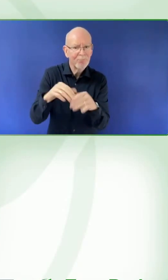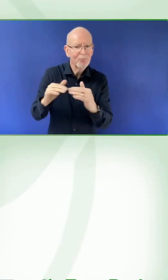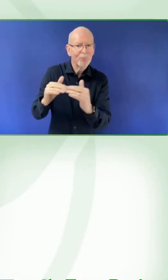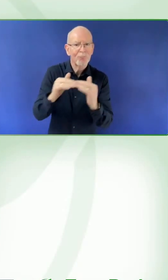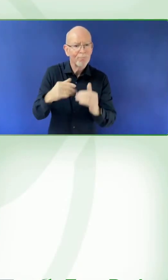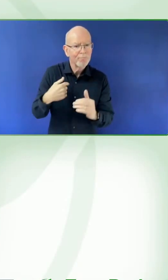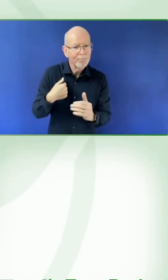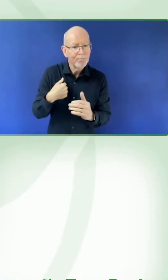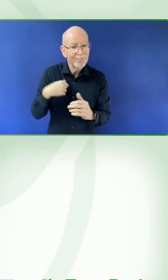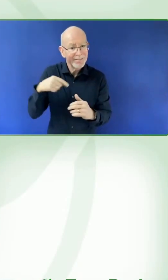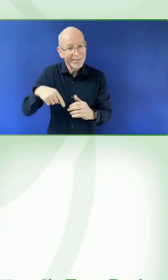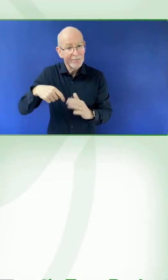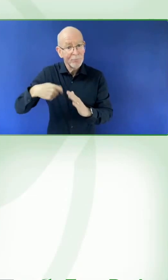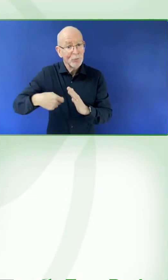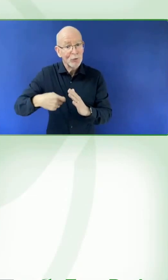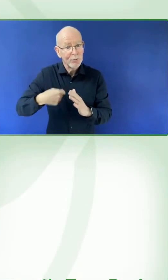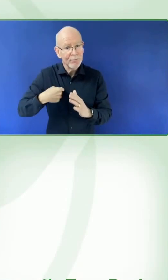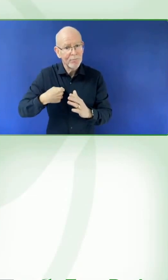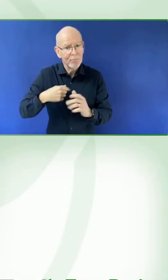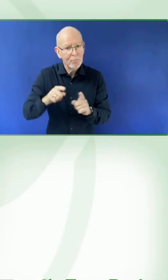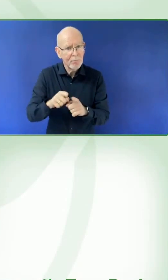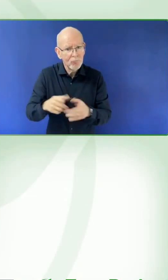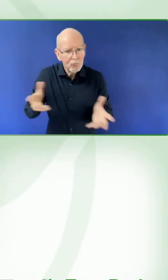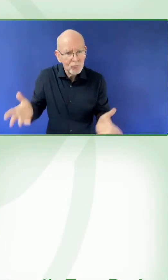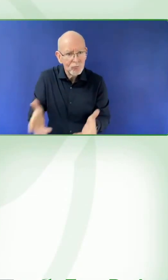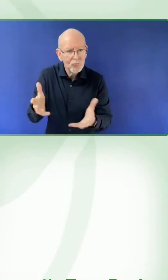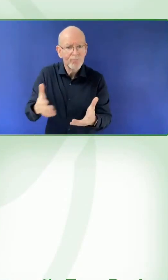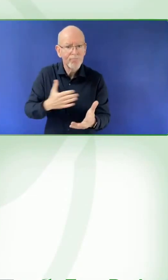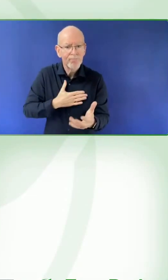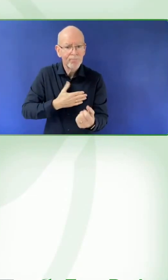sexuality of their sons and daughters with disabilities.